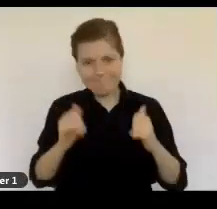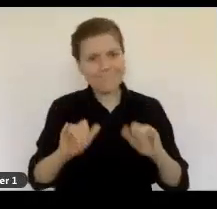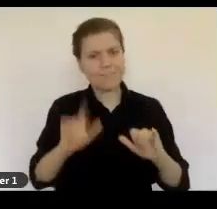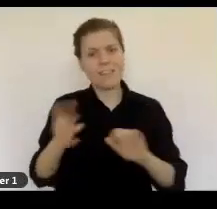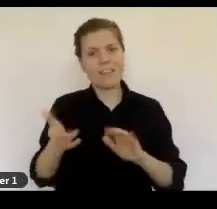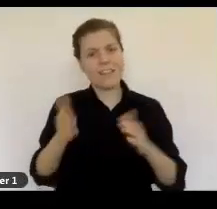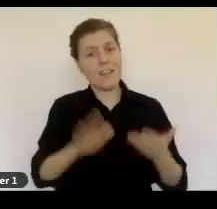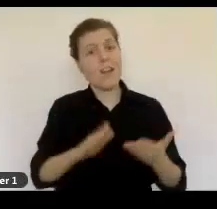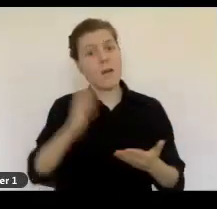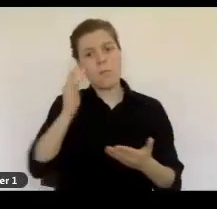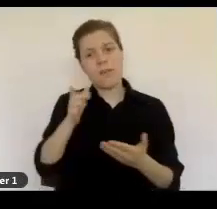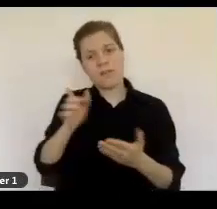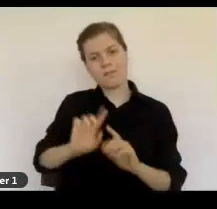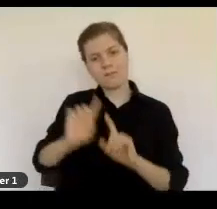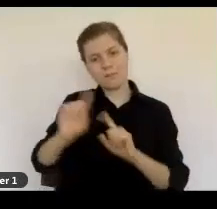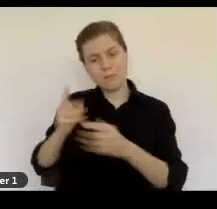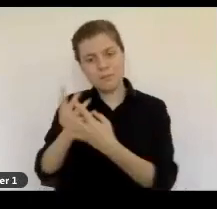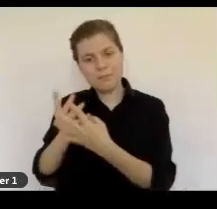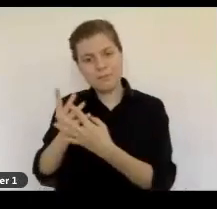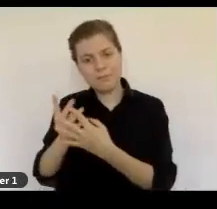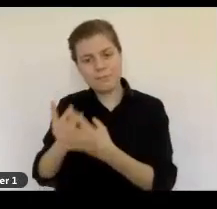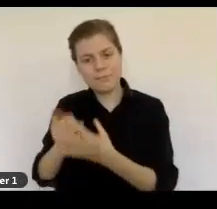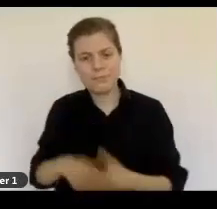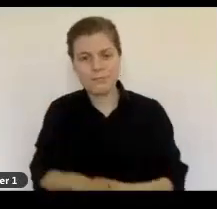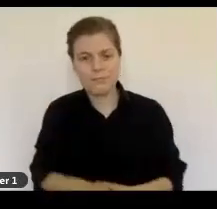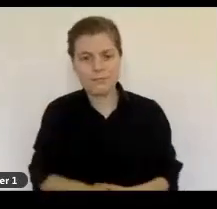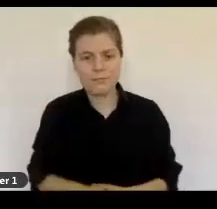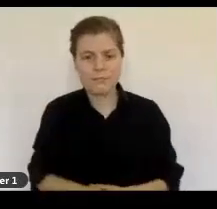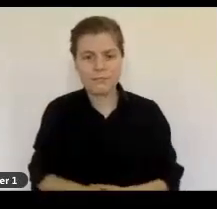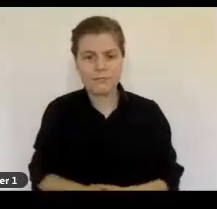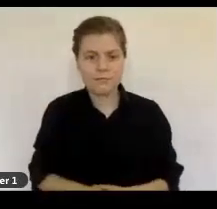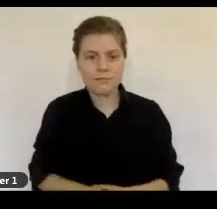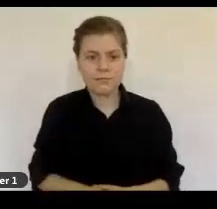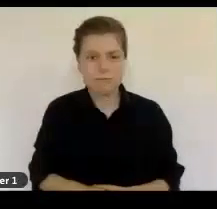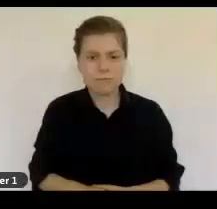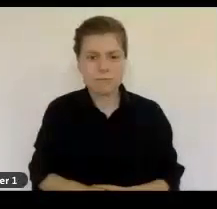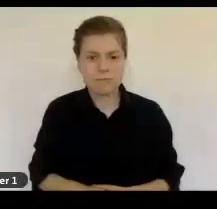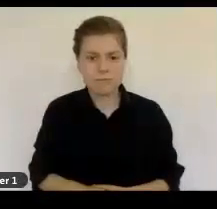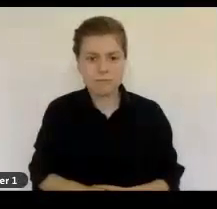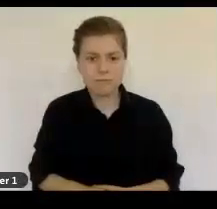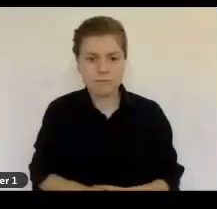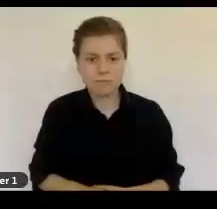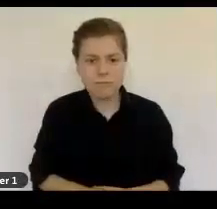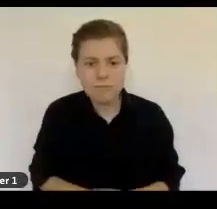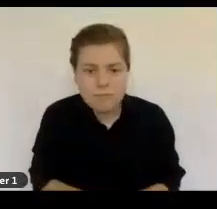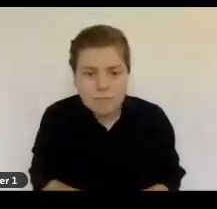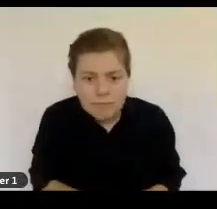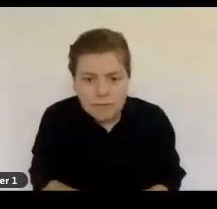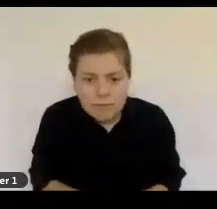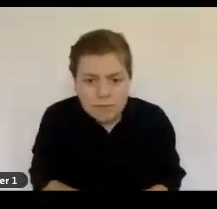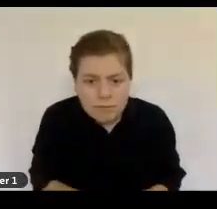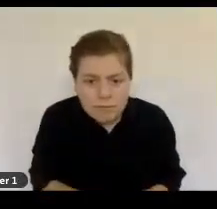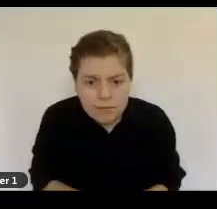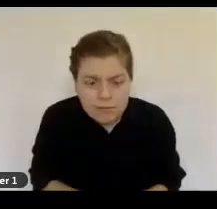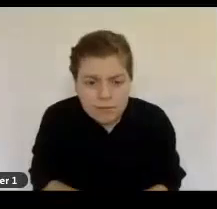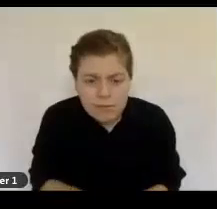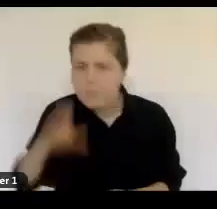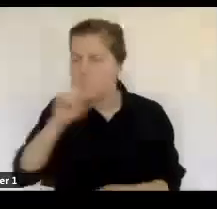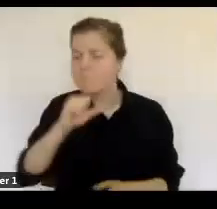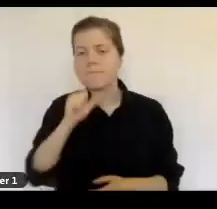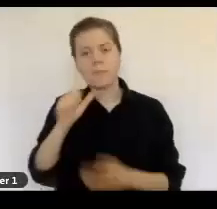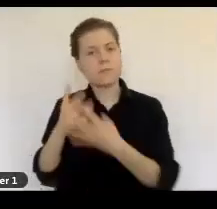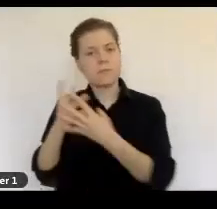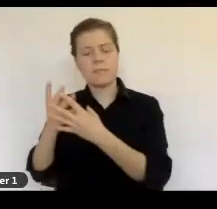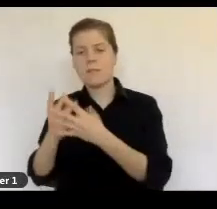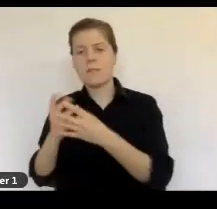Now, those are not pandemic specific, but there are so many examples right now of a kind of social triage that's going on during this pandemic.